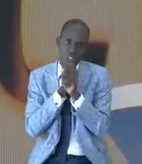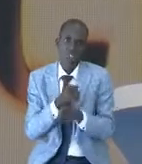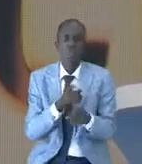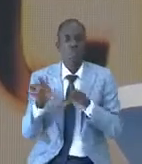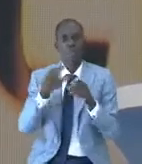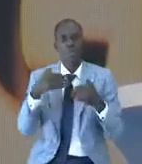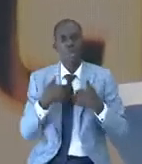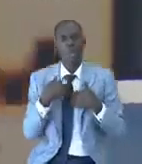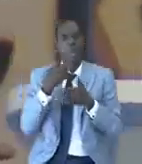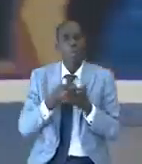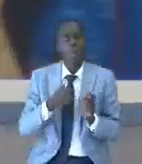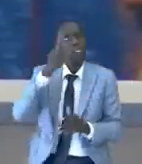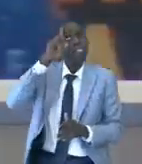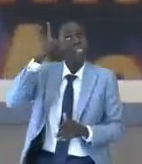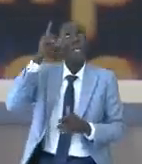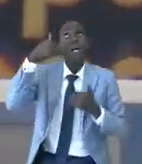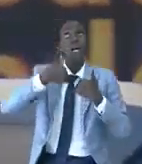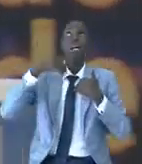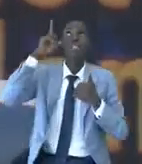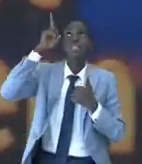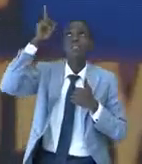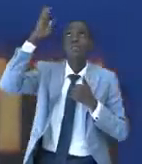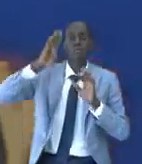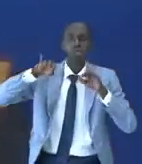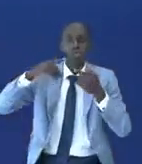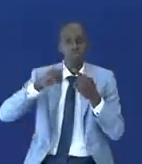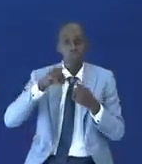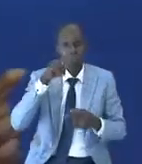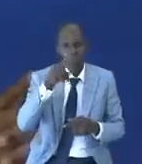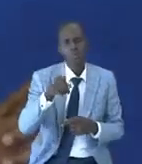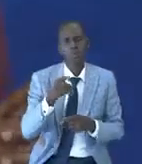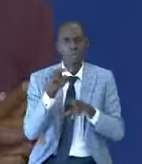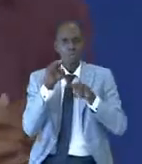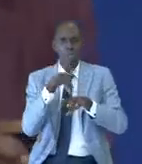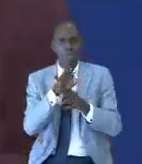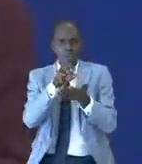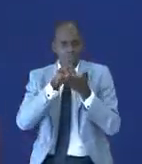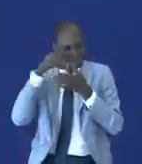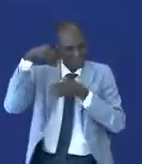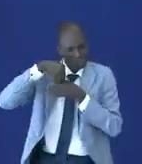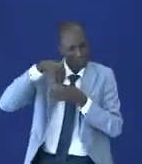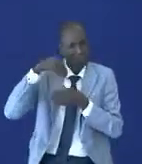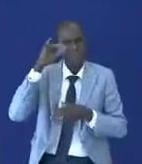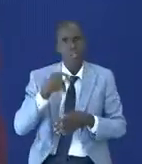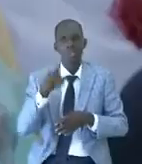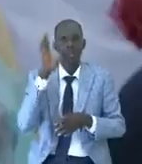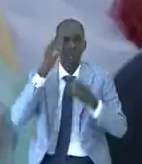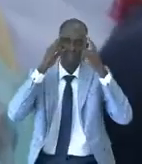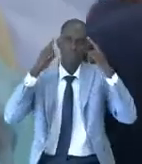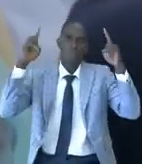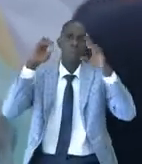talent has he given me? Put that to work and you will